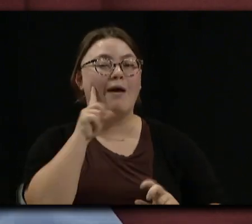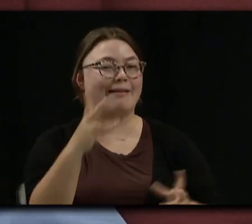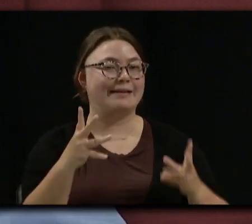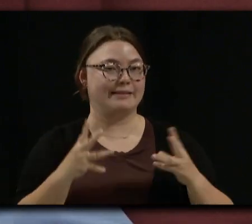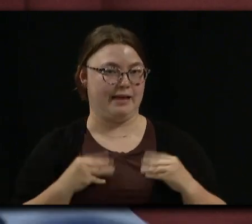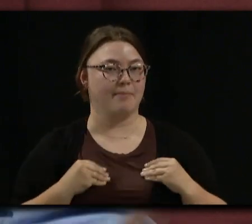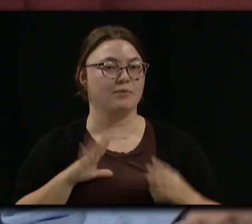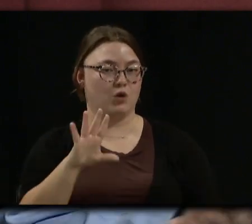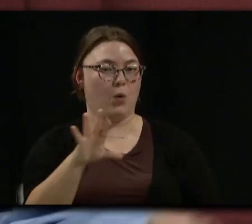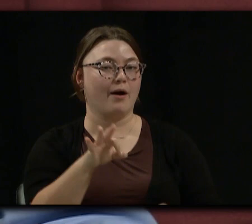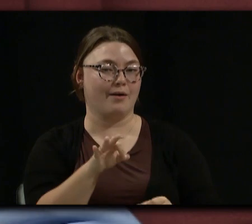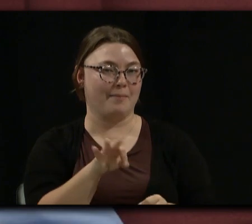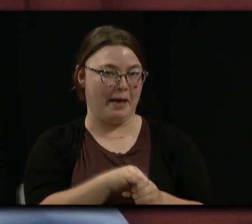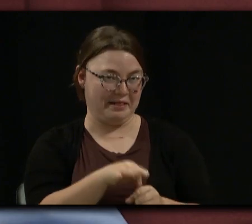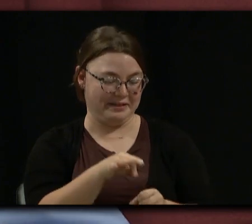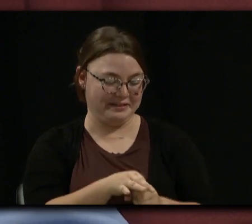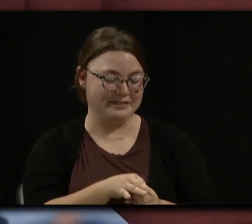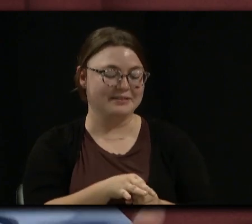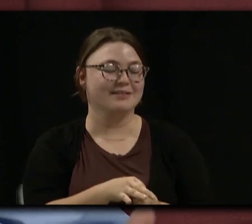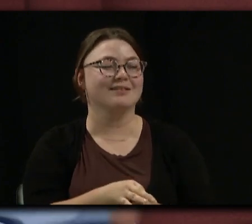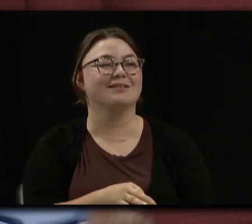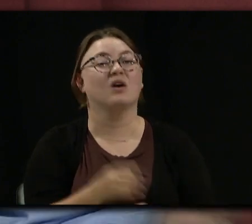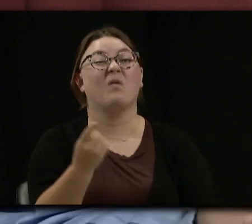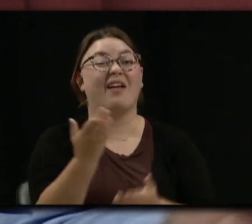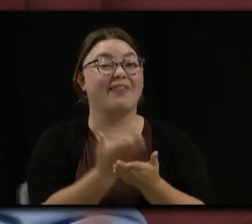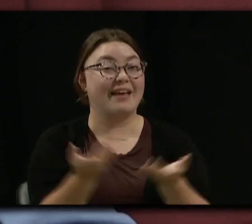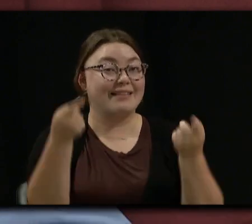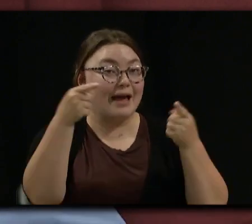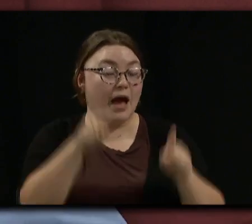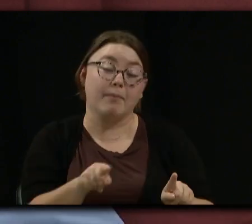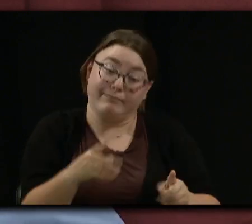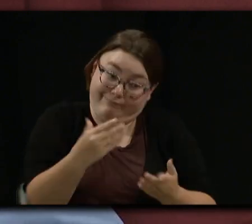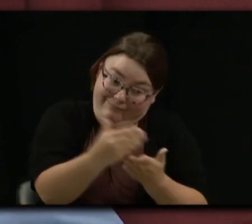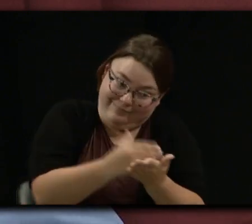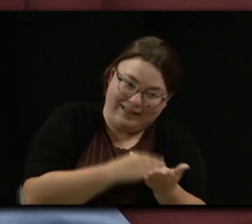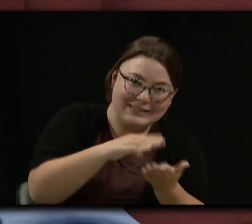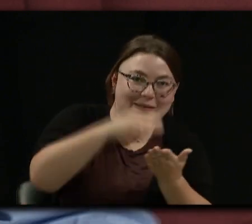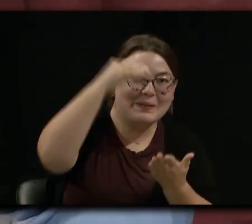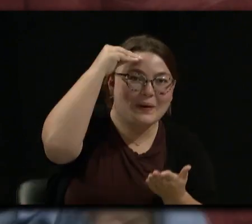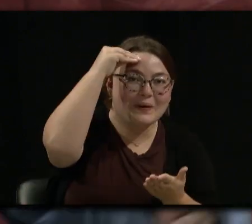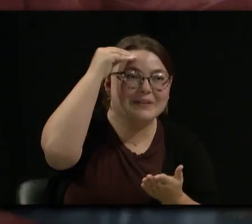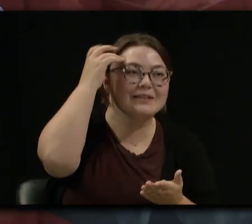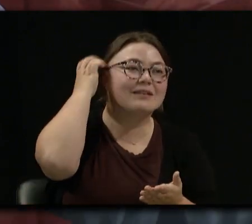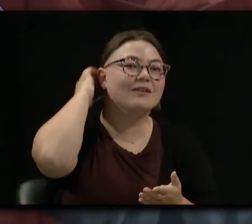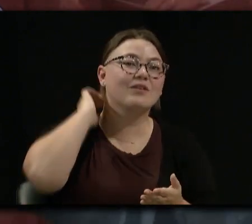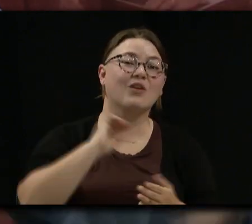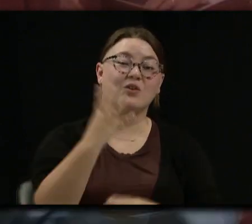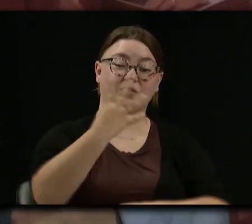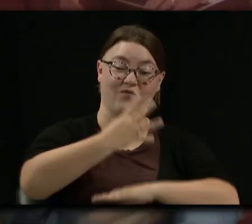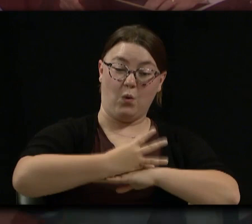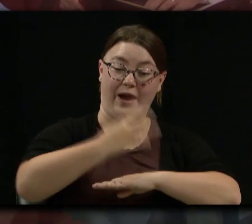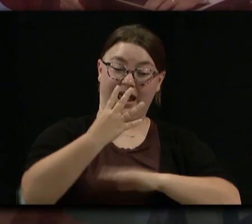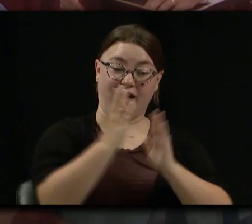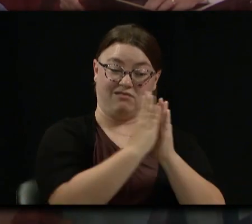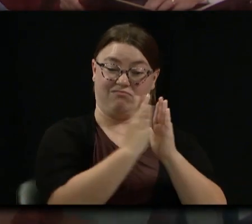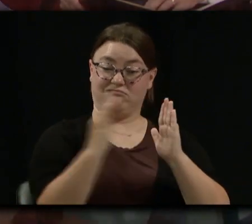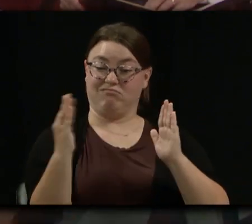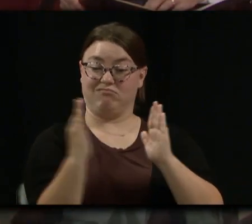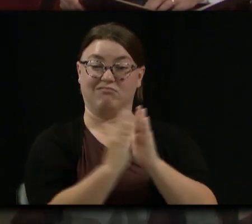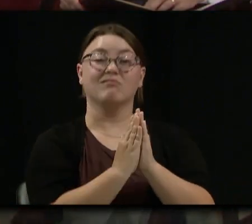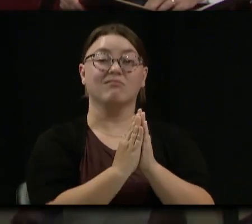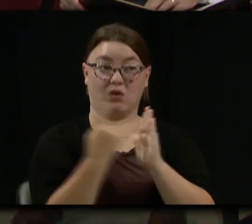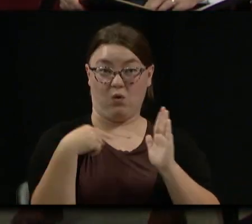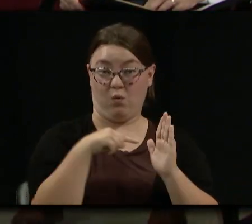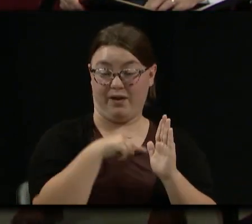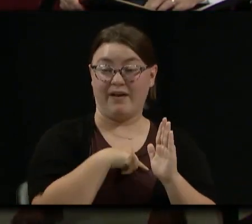and counted. And one of the big things that we saw, a lesson learned, those 4 days that we've had longer days, but